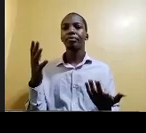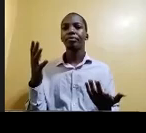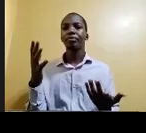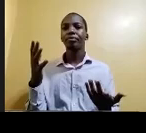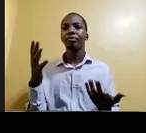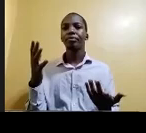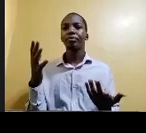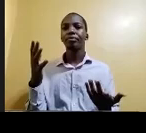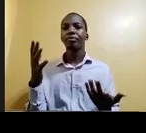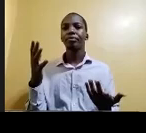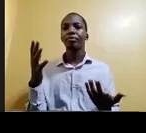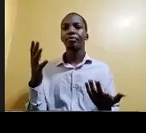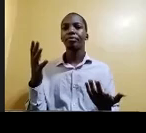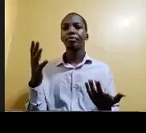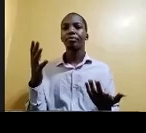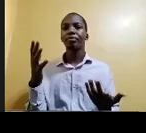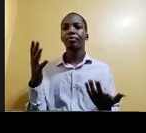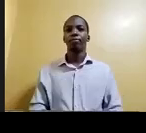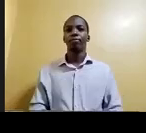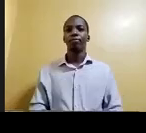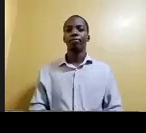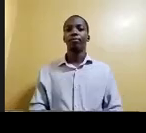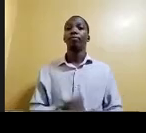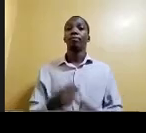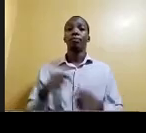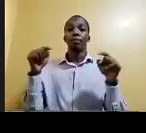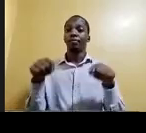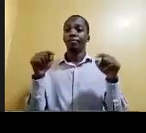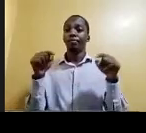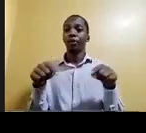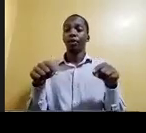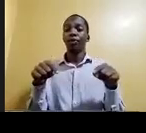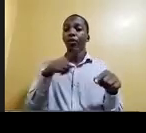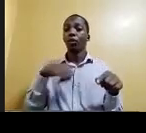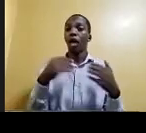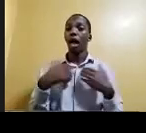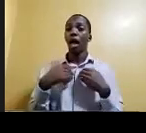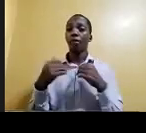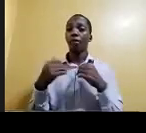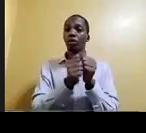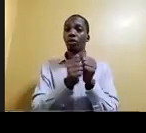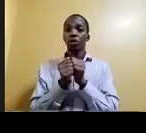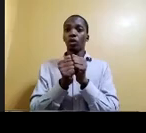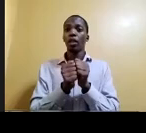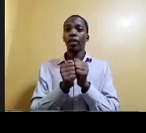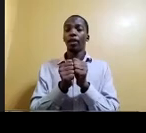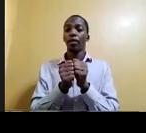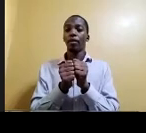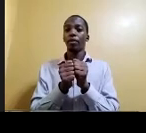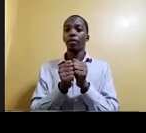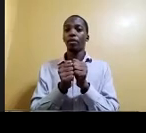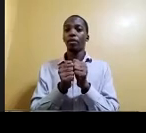partners from COLACP, which Morag is representing here today. We have together with the European Union worked. ¿Me